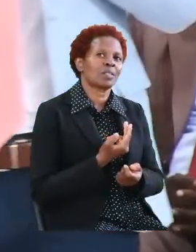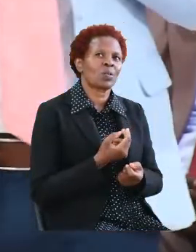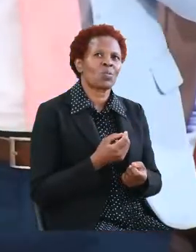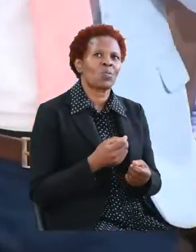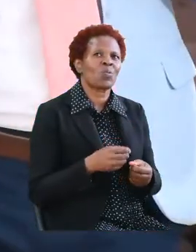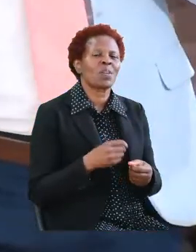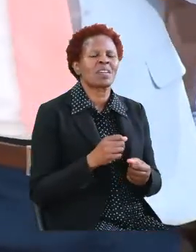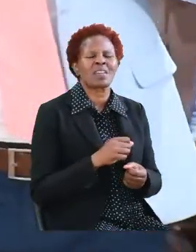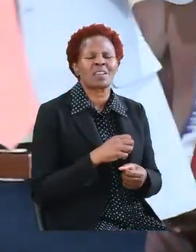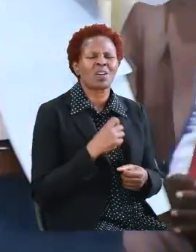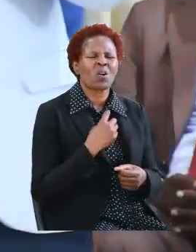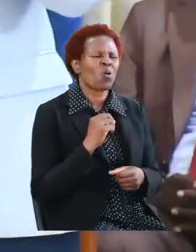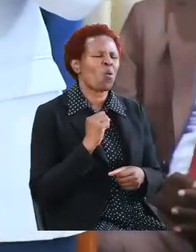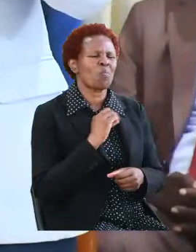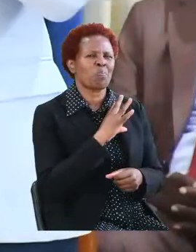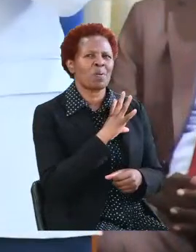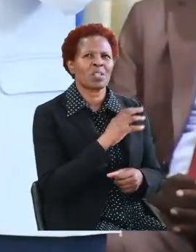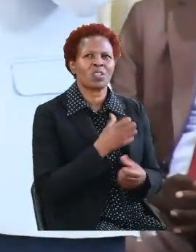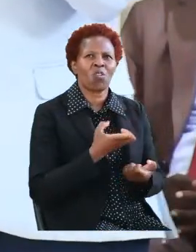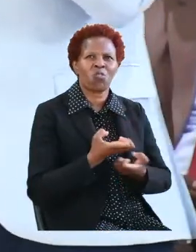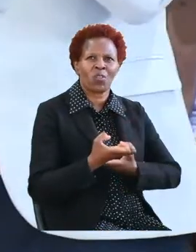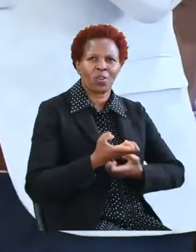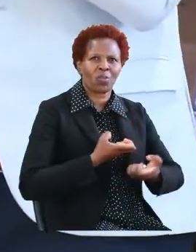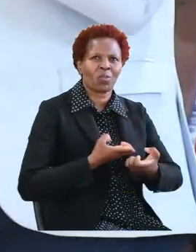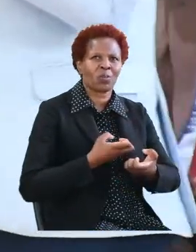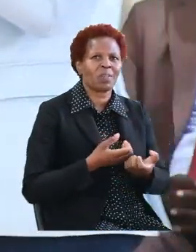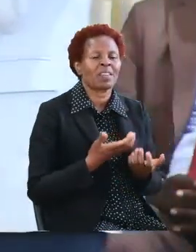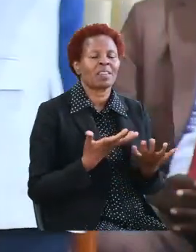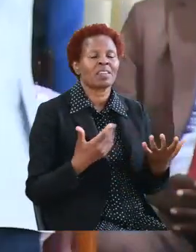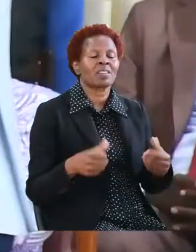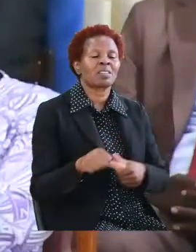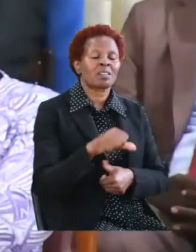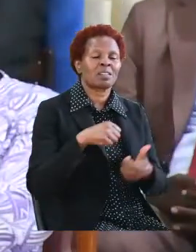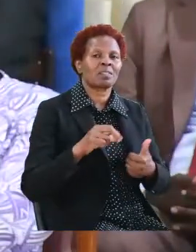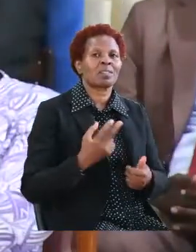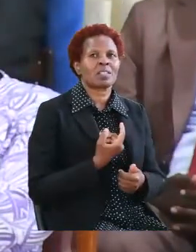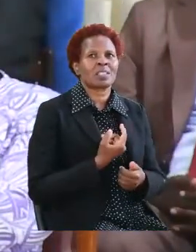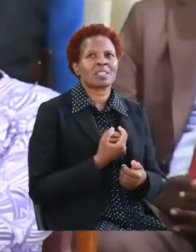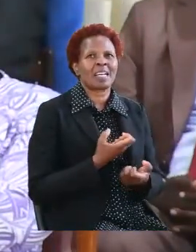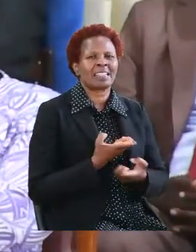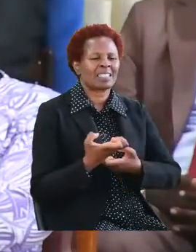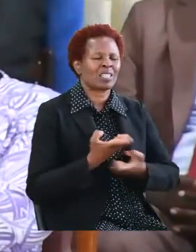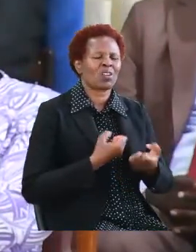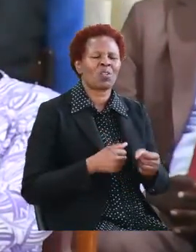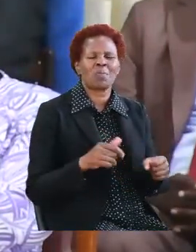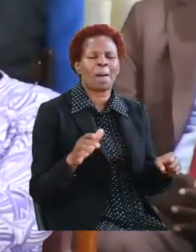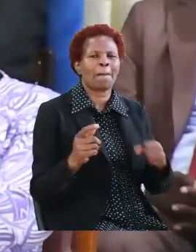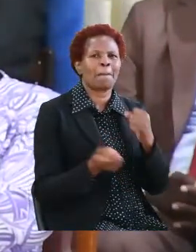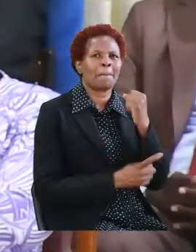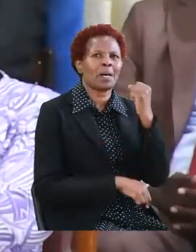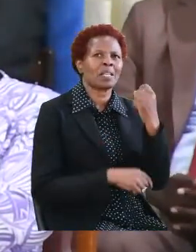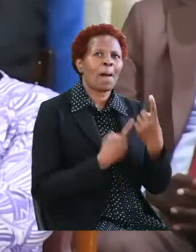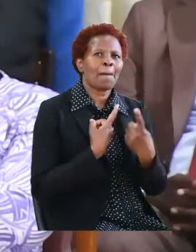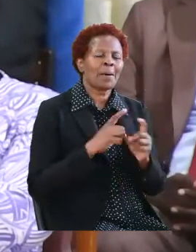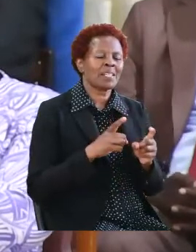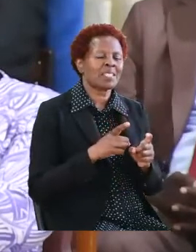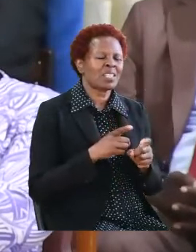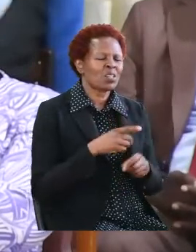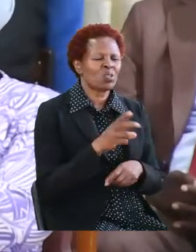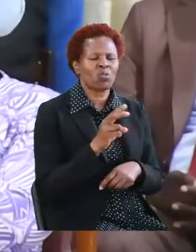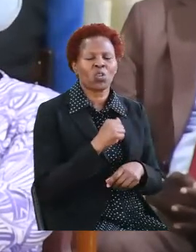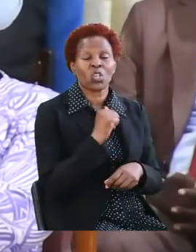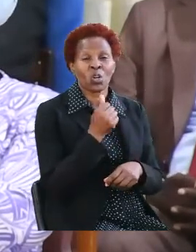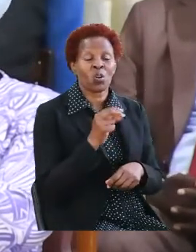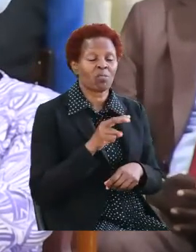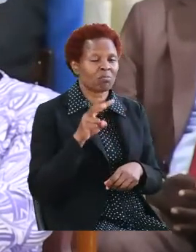blame the economy, we blame the things that are around us. Most of the time we'll say that the economy is not performing very well. And yet we are not looking